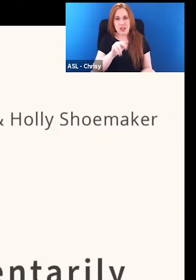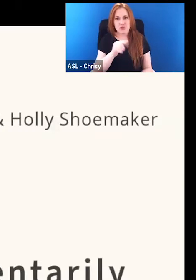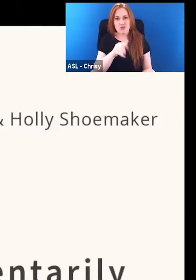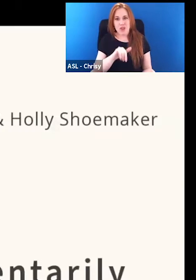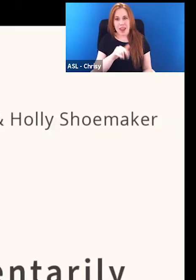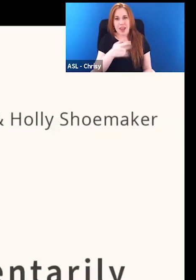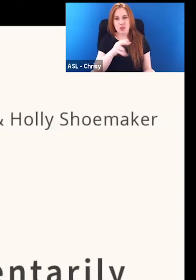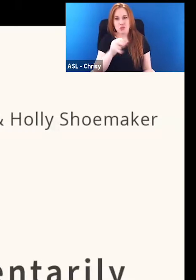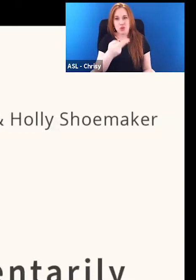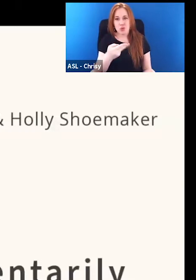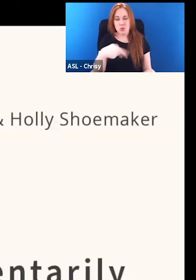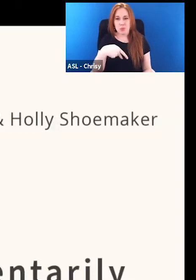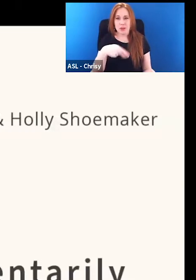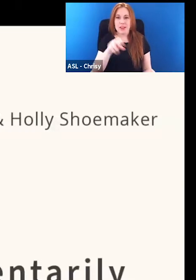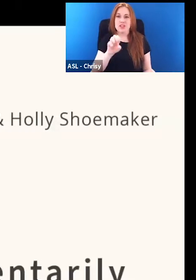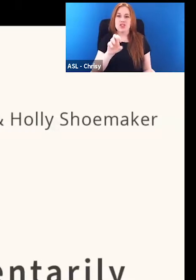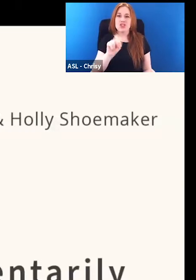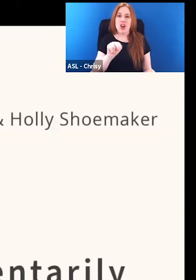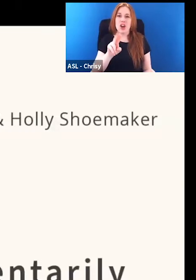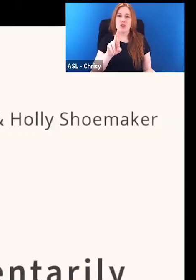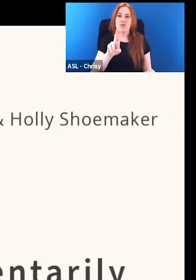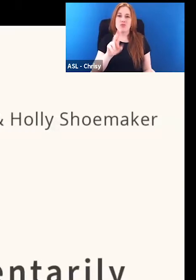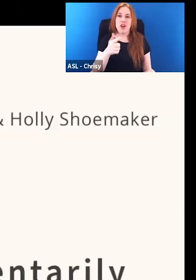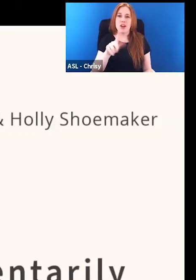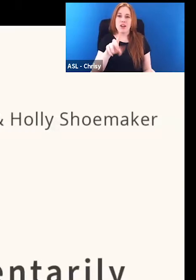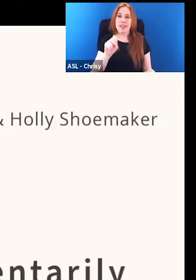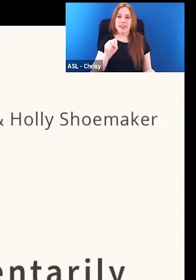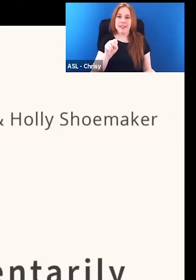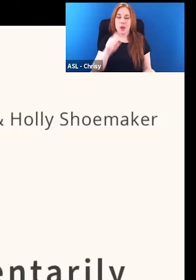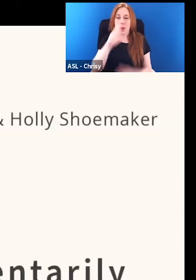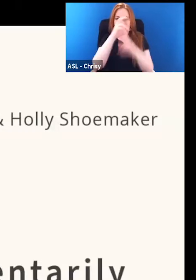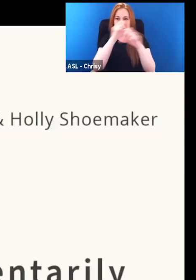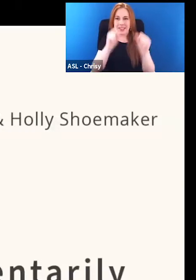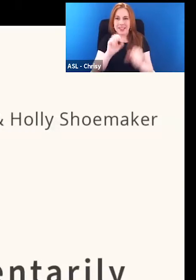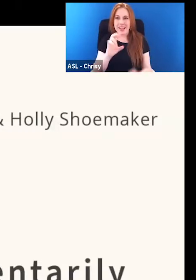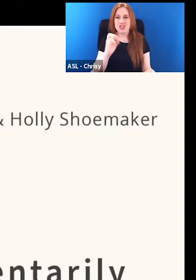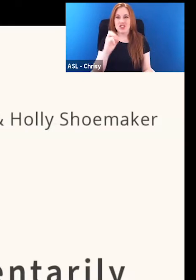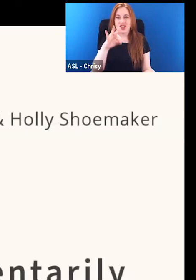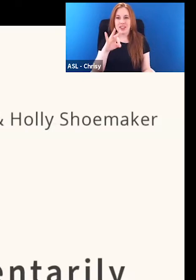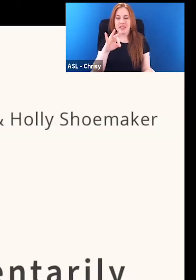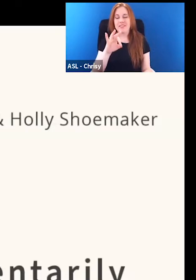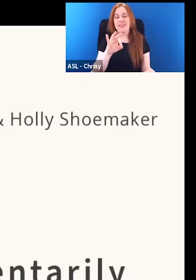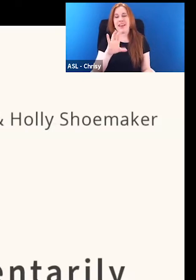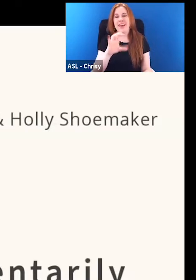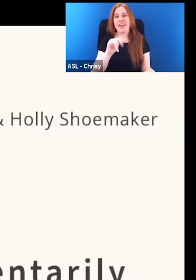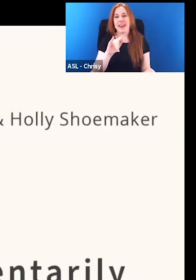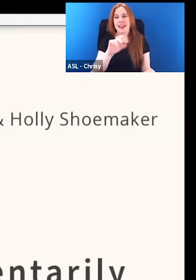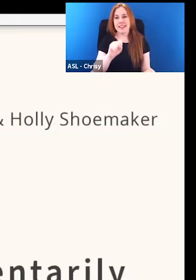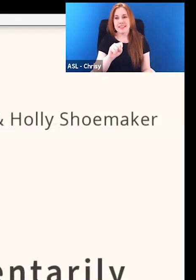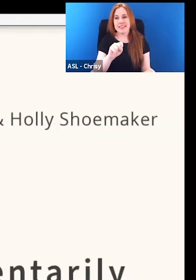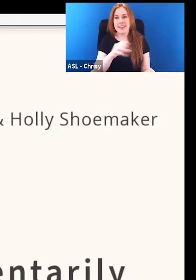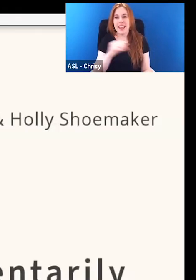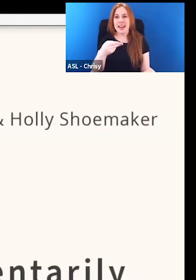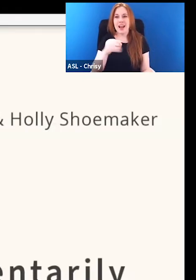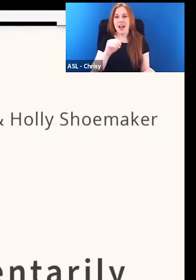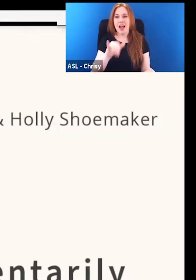Sean Rugless, President and Chief Strategist at Katalyst Group, and Holly Shoemaker, Creative Director at Hyperquake. Let's get